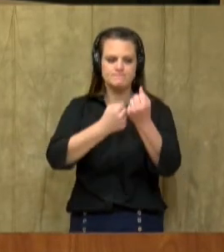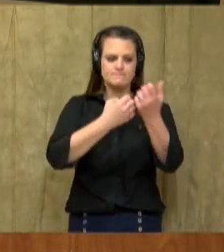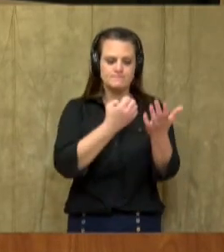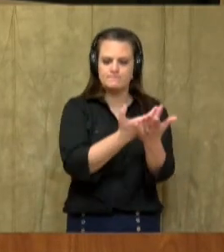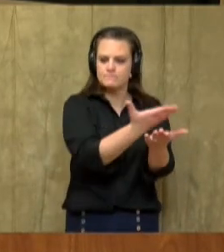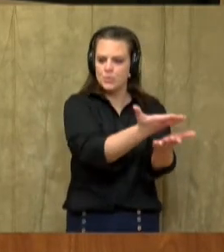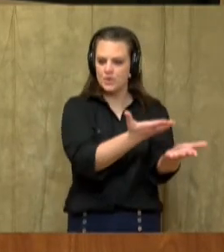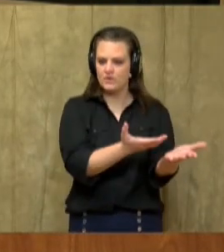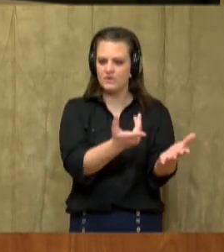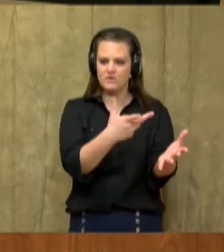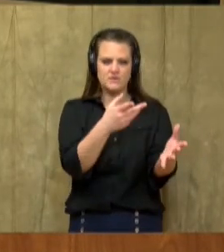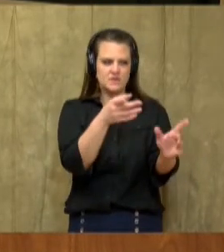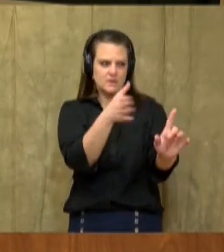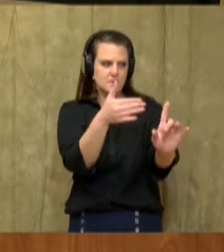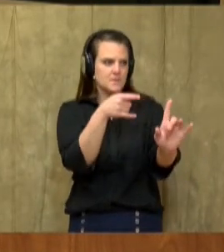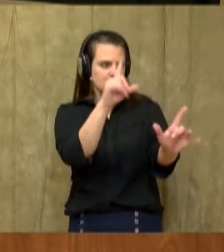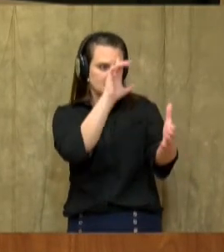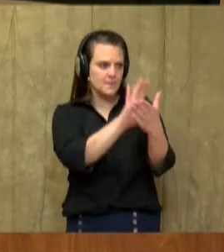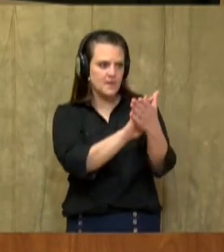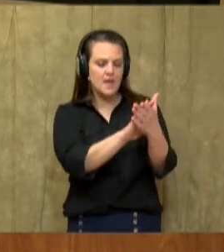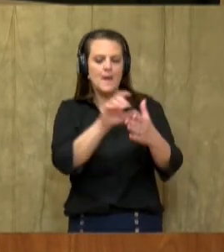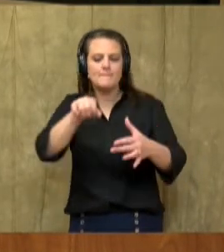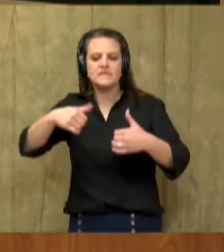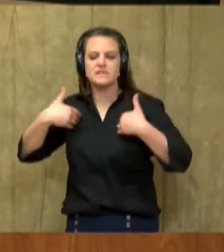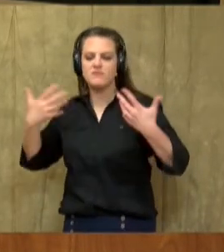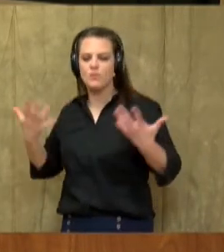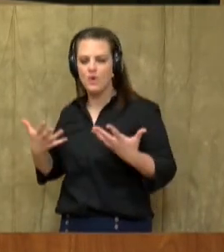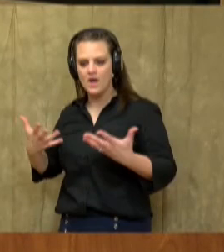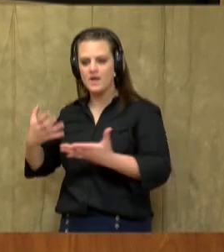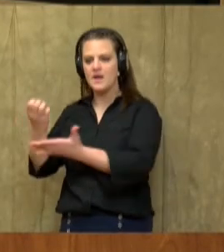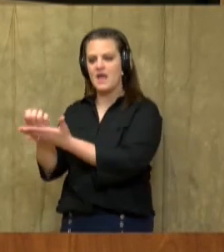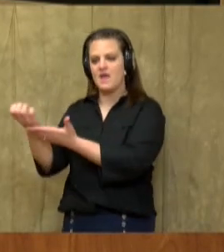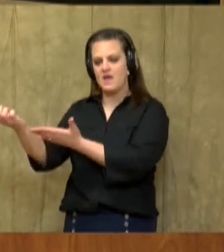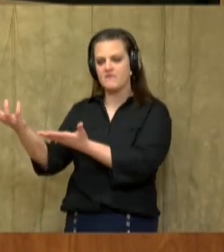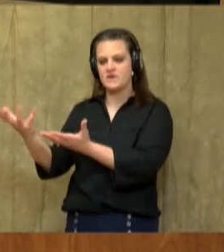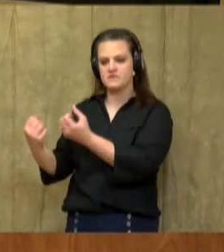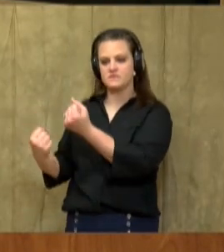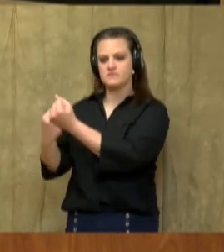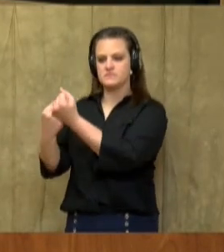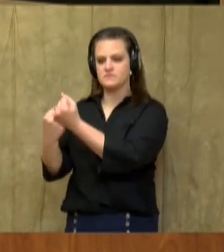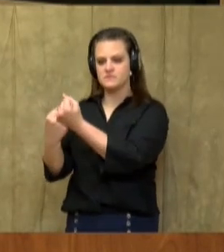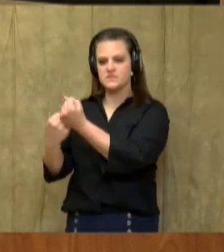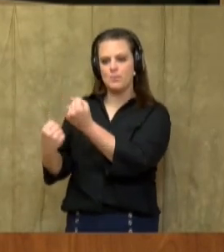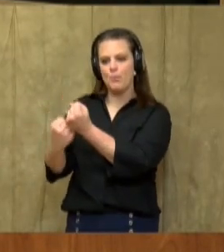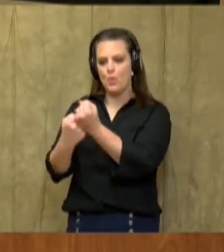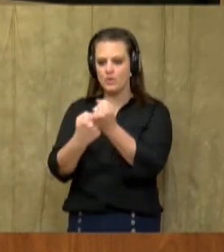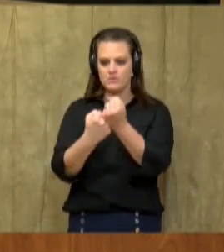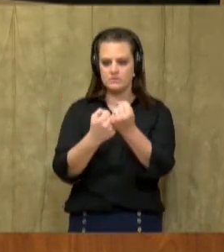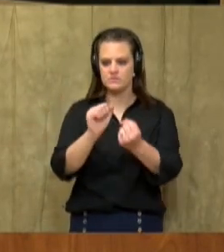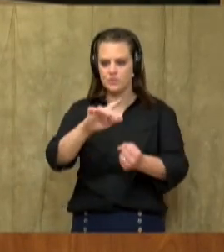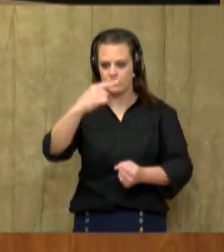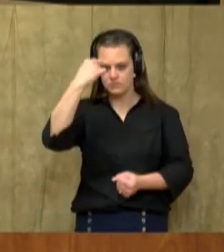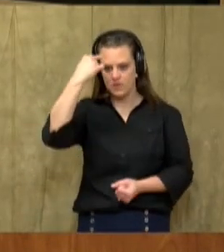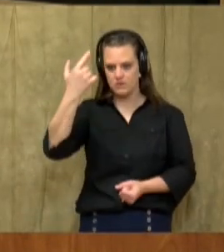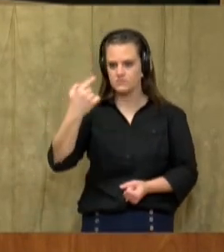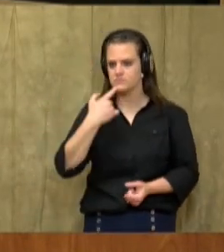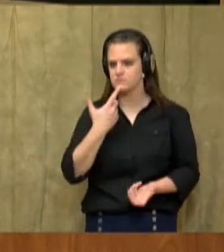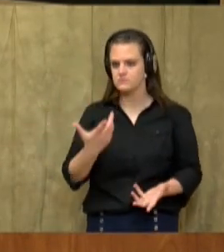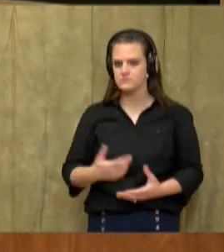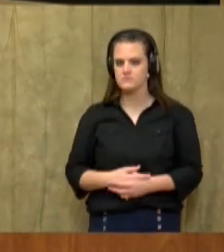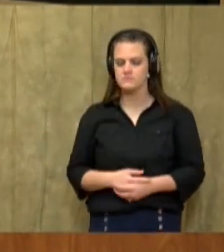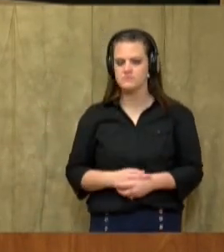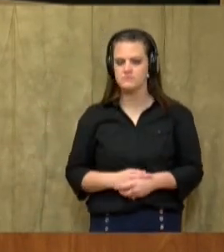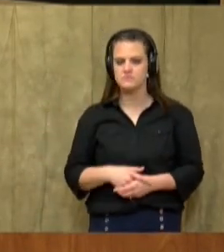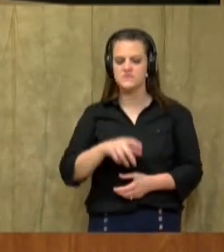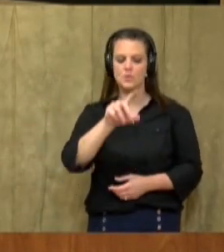them what they're doing. Okay? What you're doing. What backs up what you have to say. Okay? So